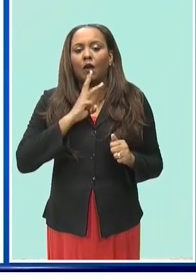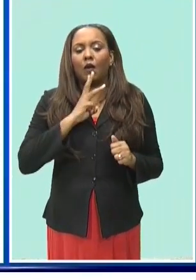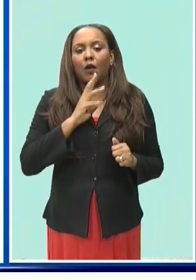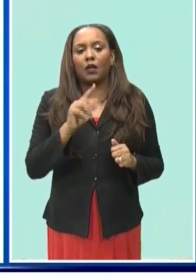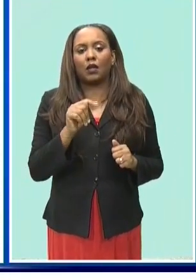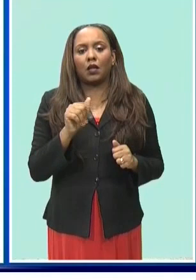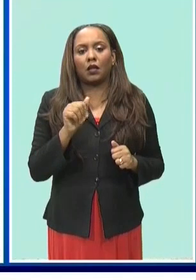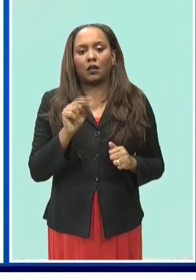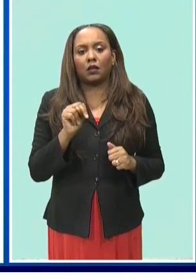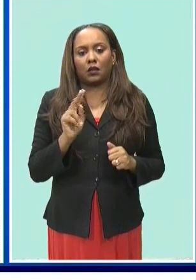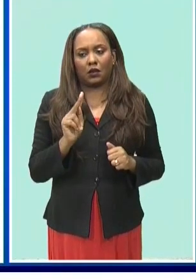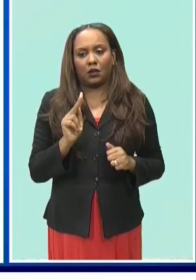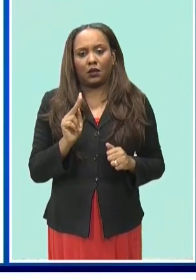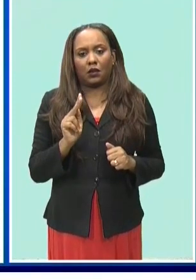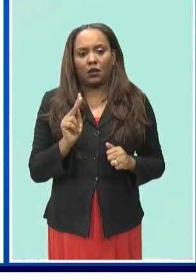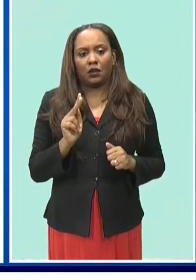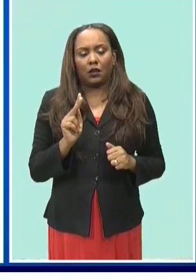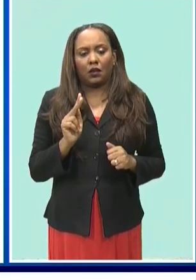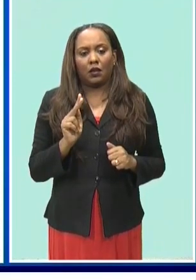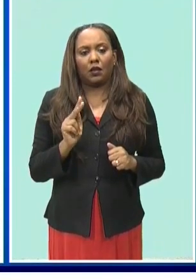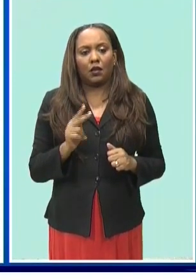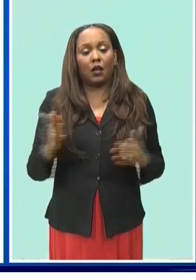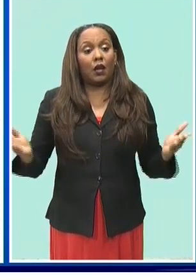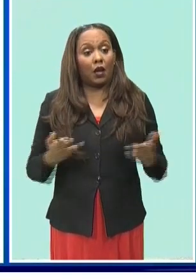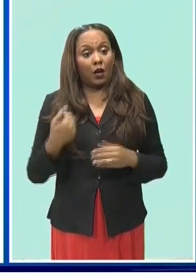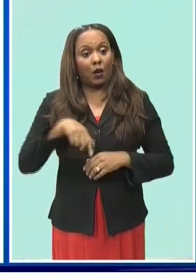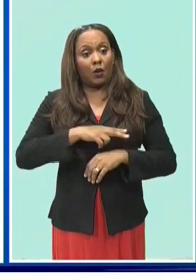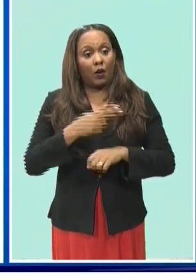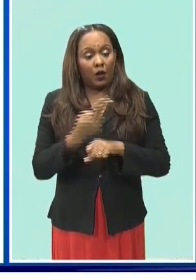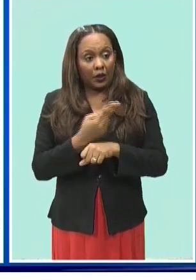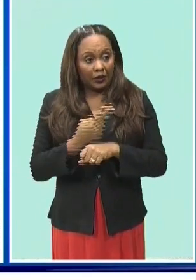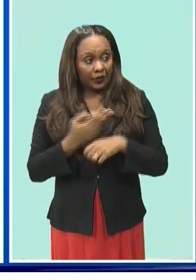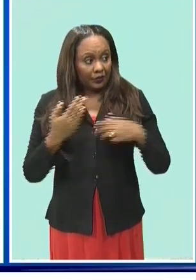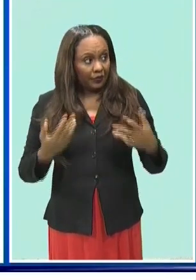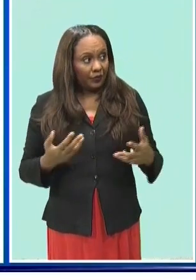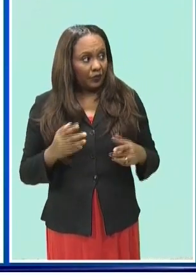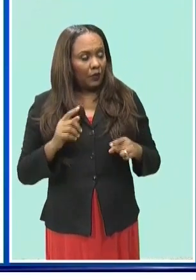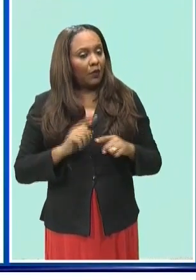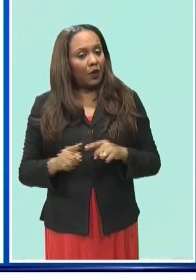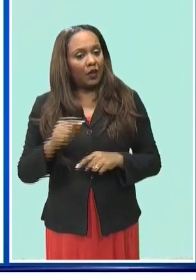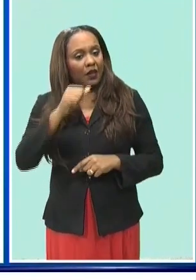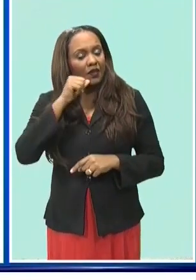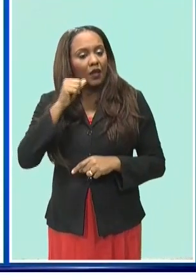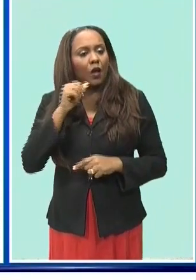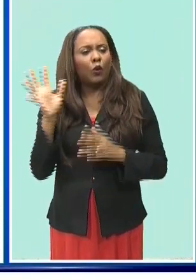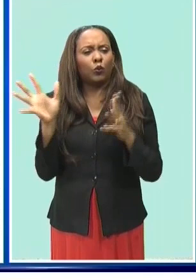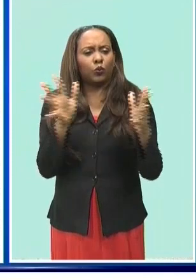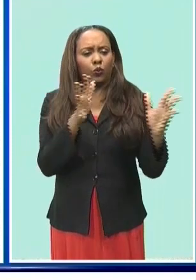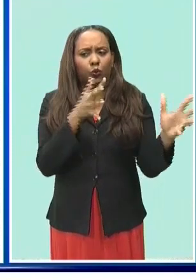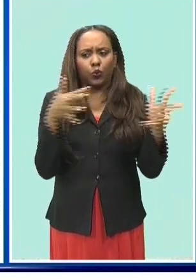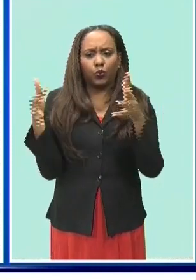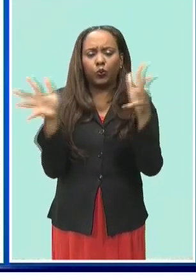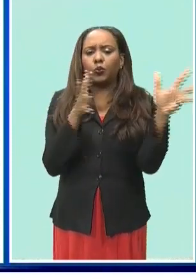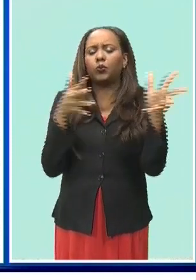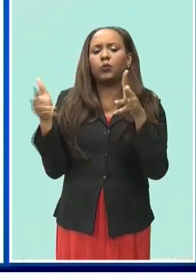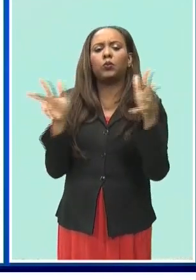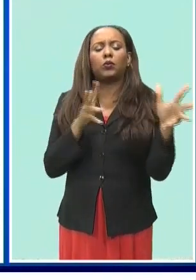got on site as well. But with the wind and the